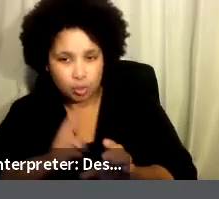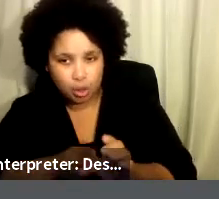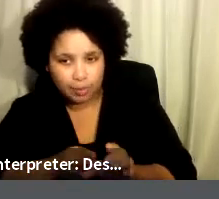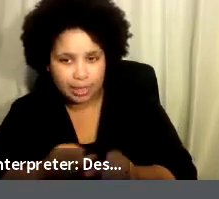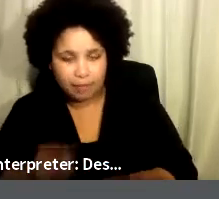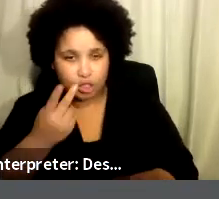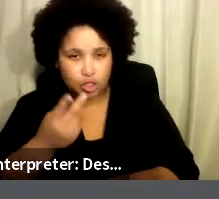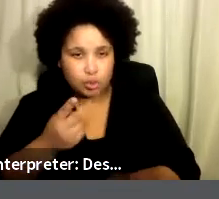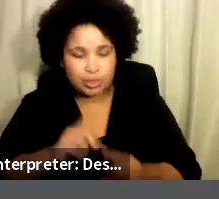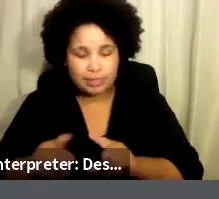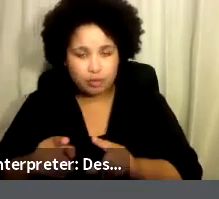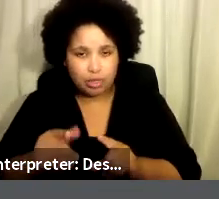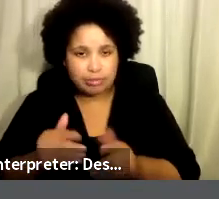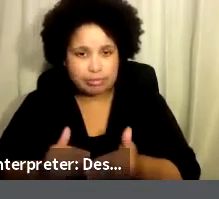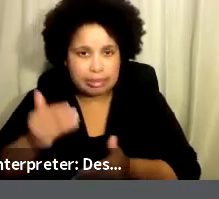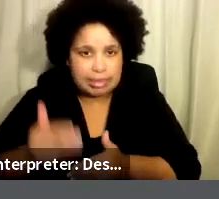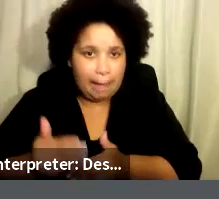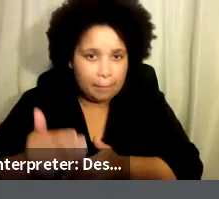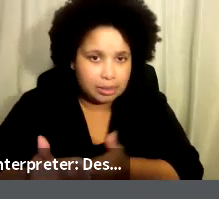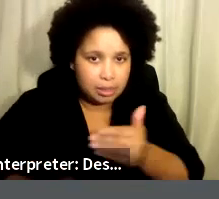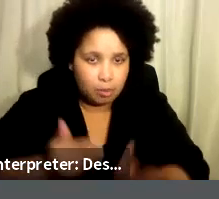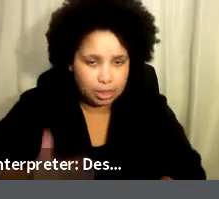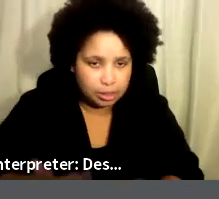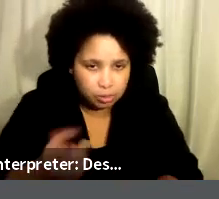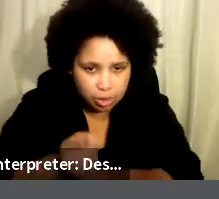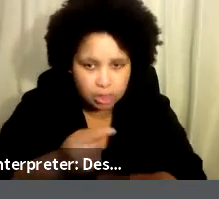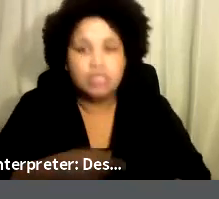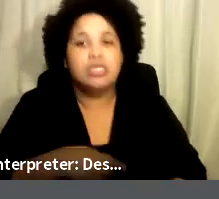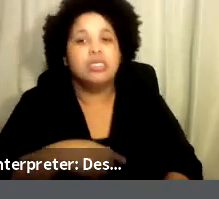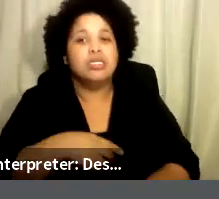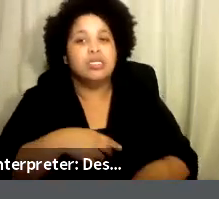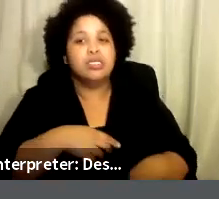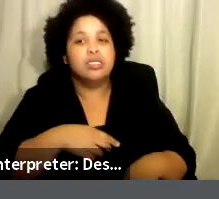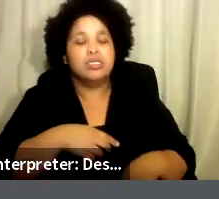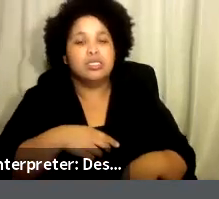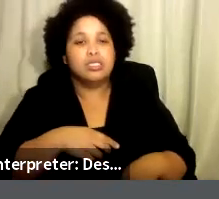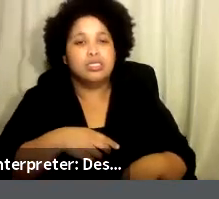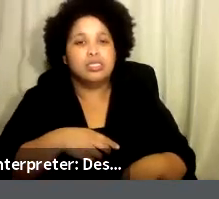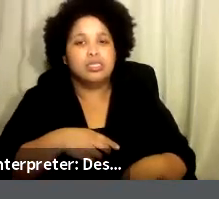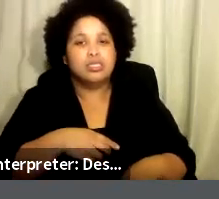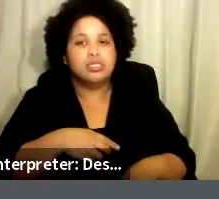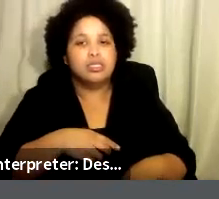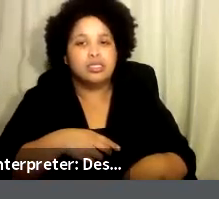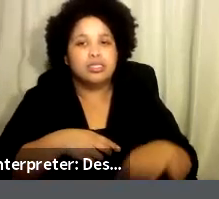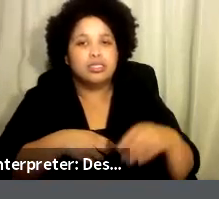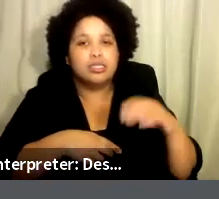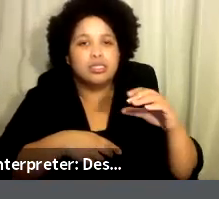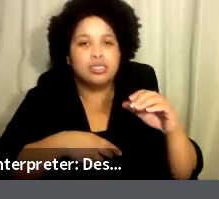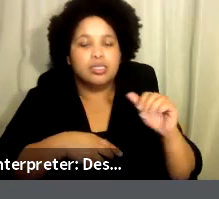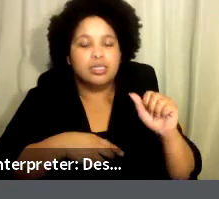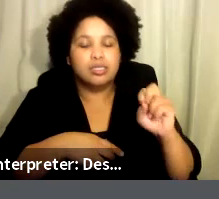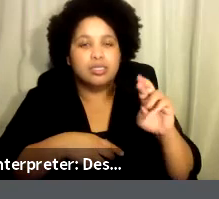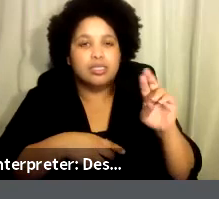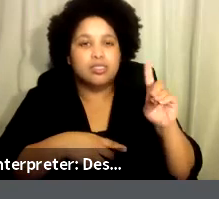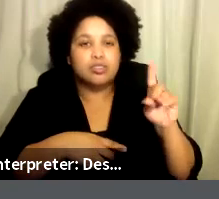2 different steps. Correct. So keep in mind, Cassandra just confirmed that for Madison, you have to